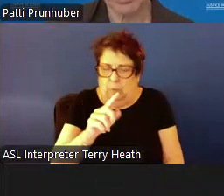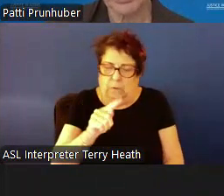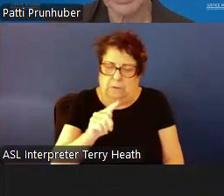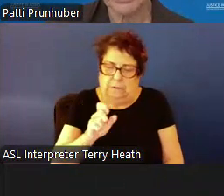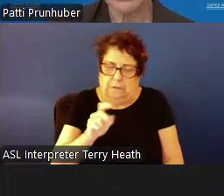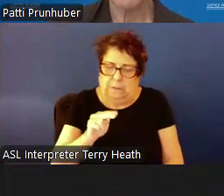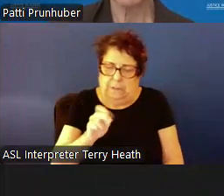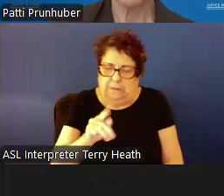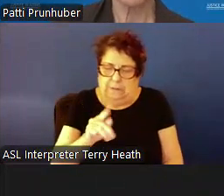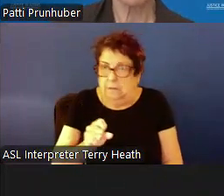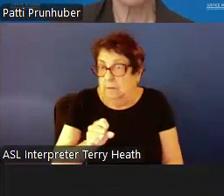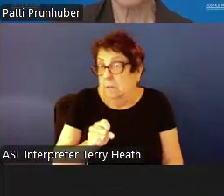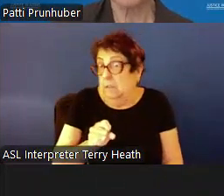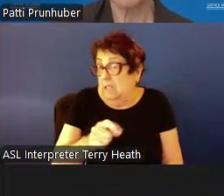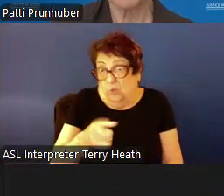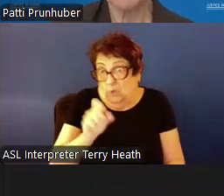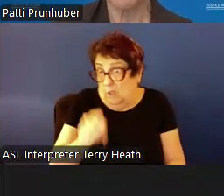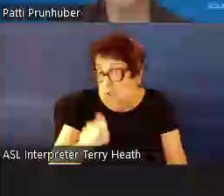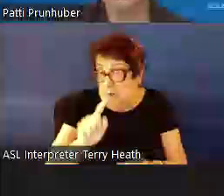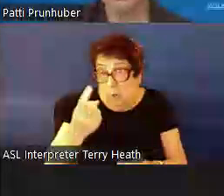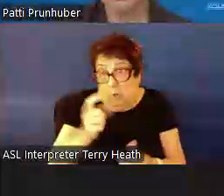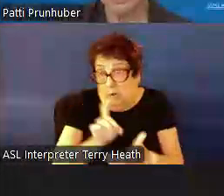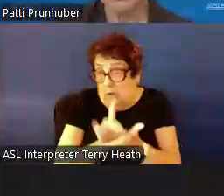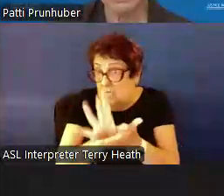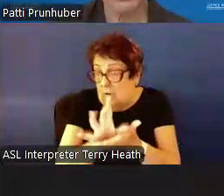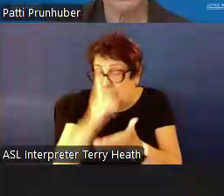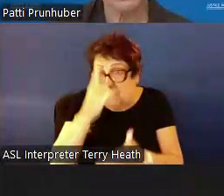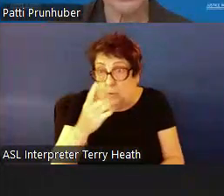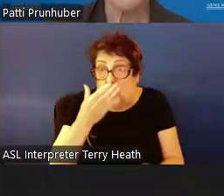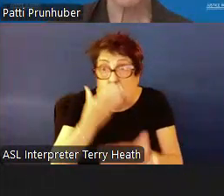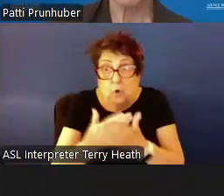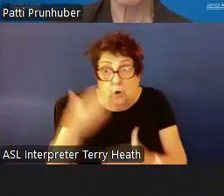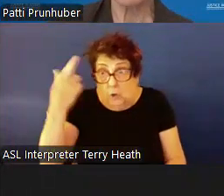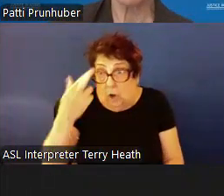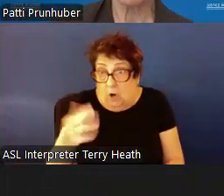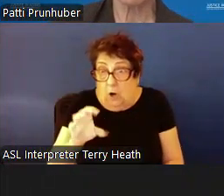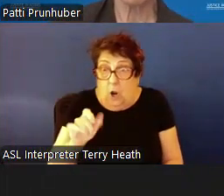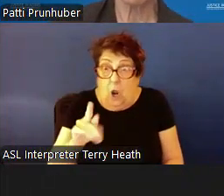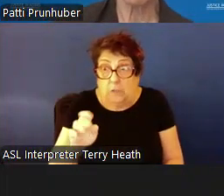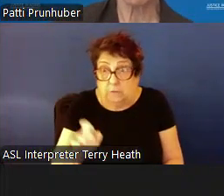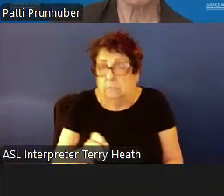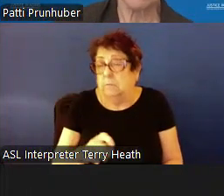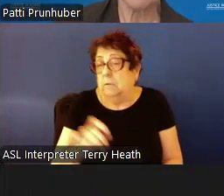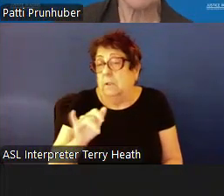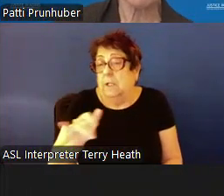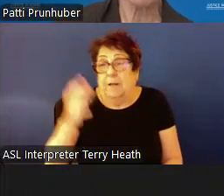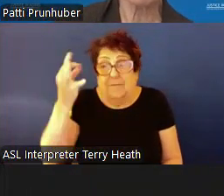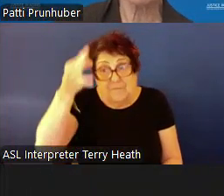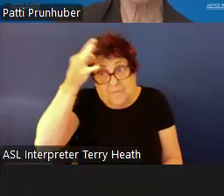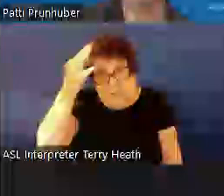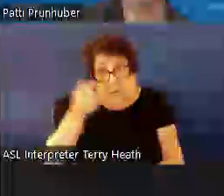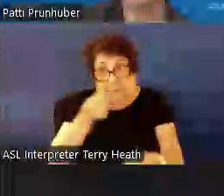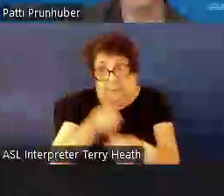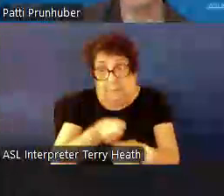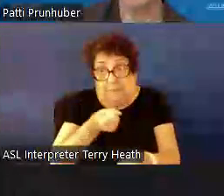good cause, similar to some of the federally subsidized housing, and that the rent can only